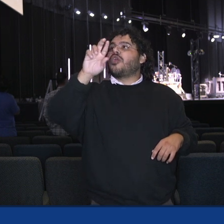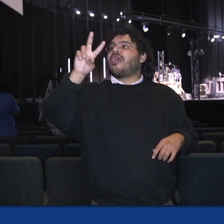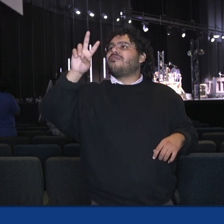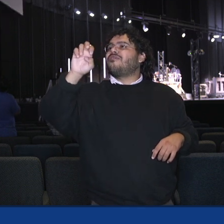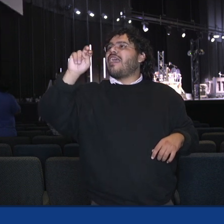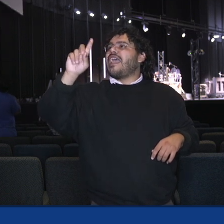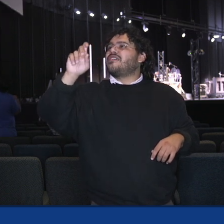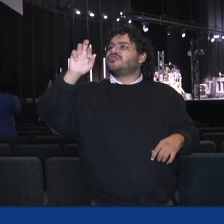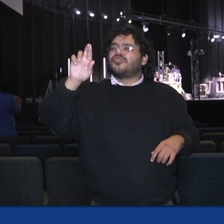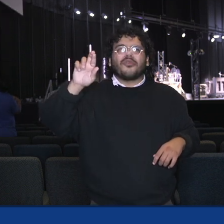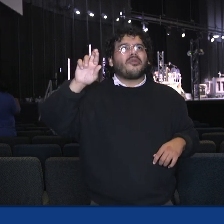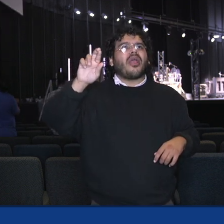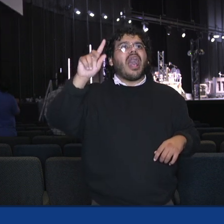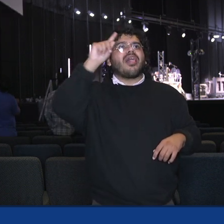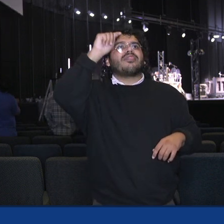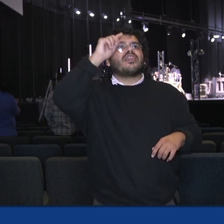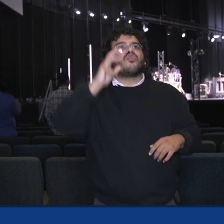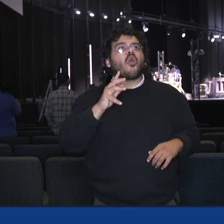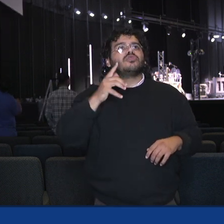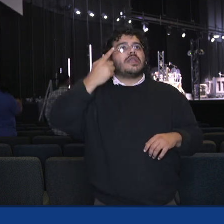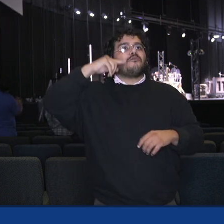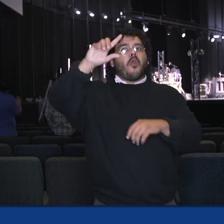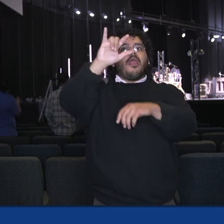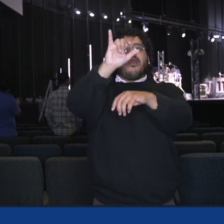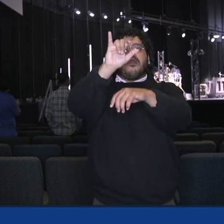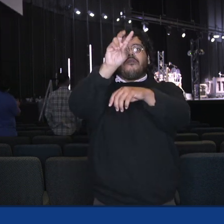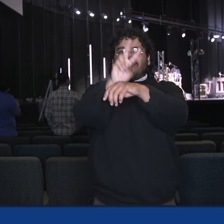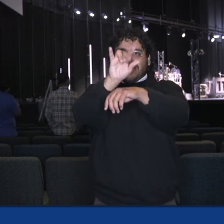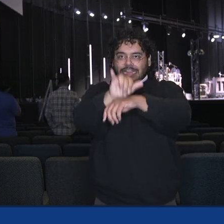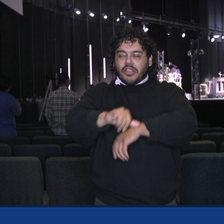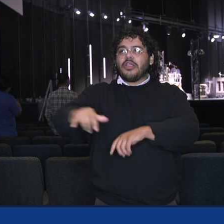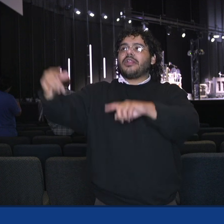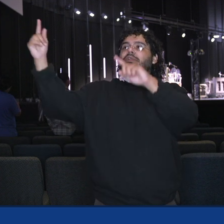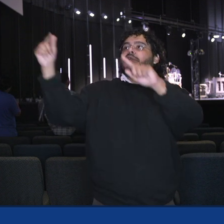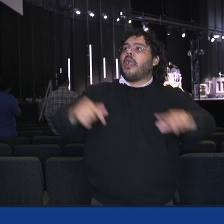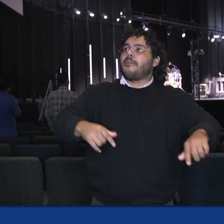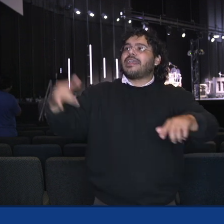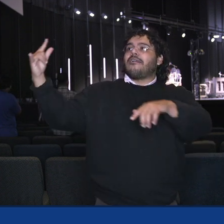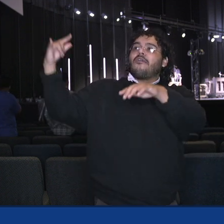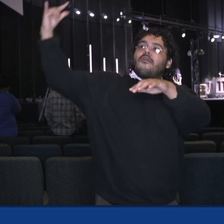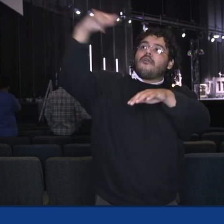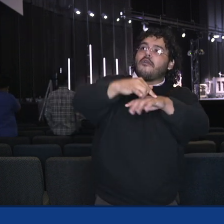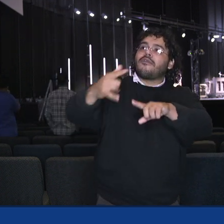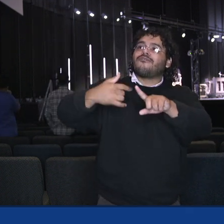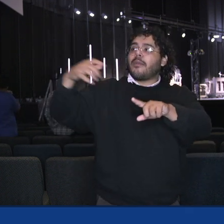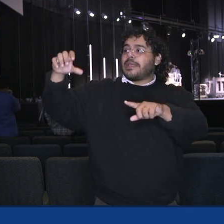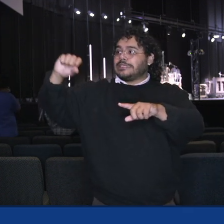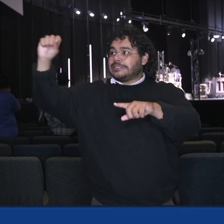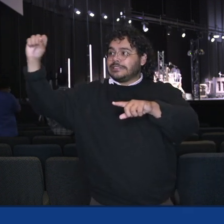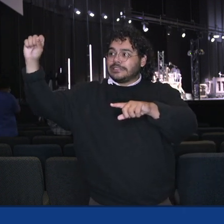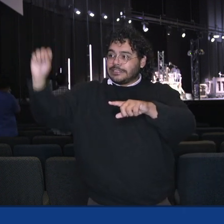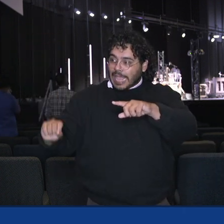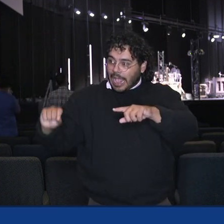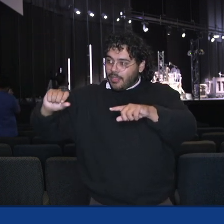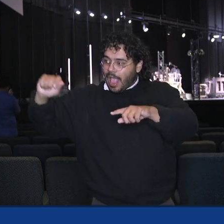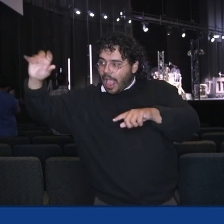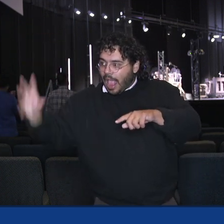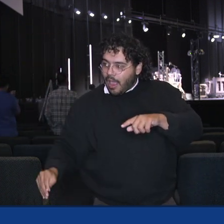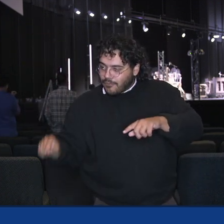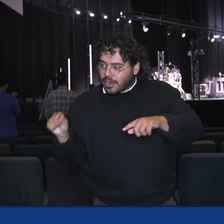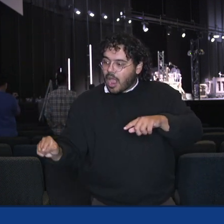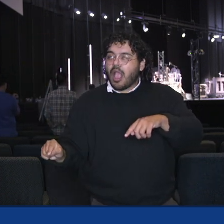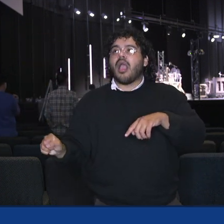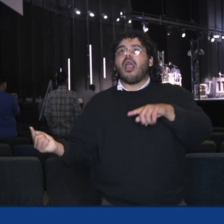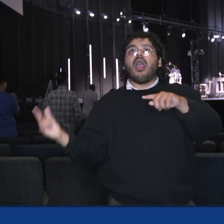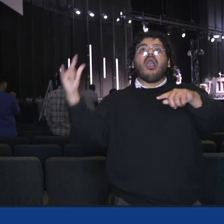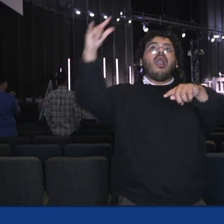one of the theologians for Vineyard, coming in from South Africa. He wrote the book Doing Healing, Doing Church. Feel free to check out